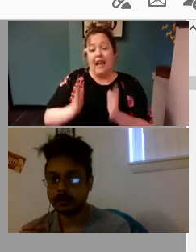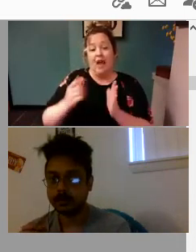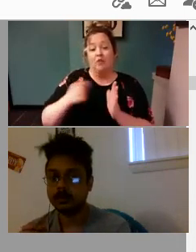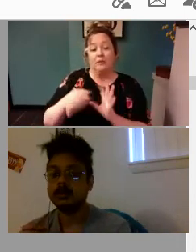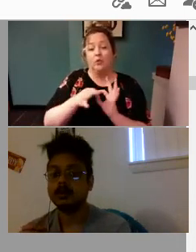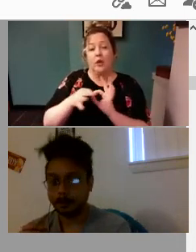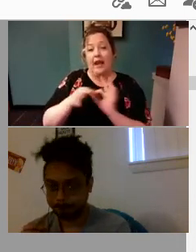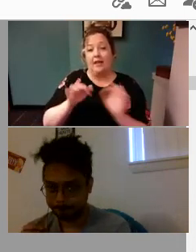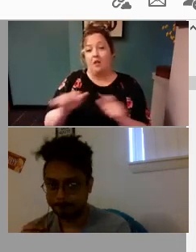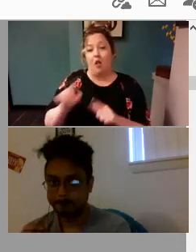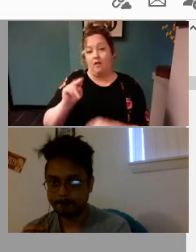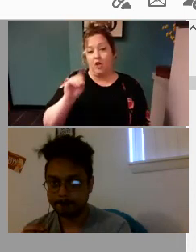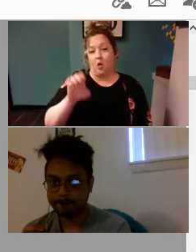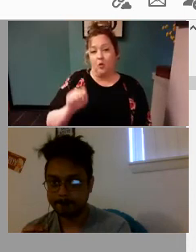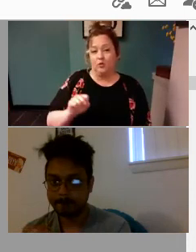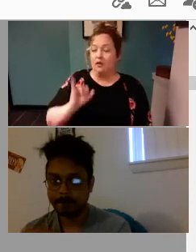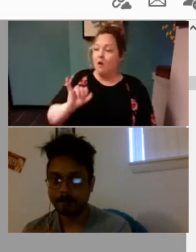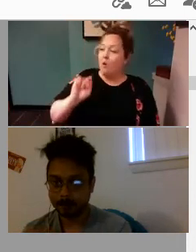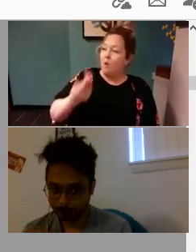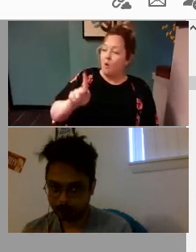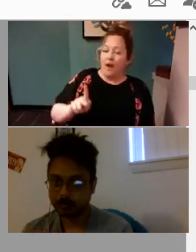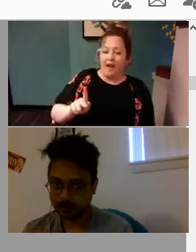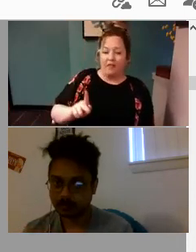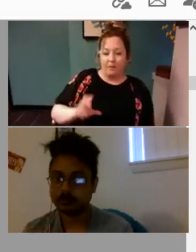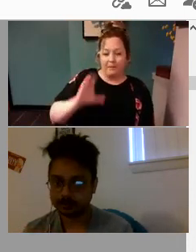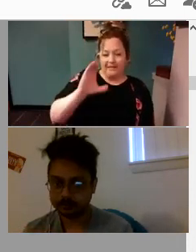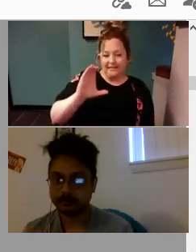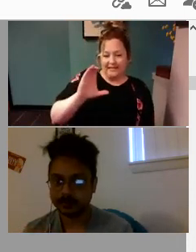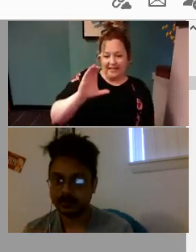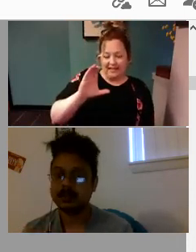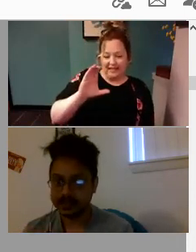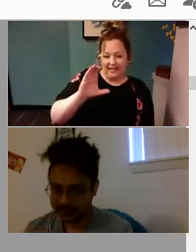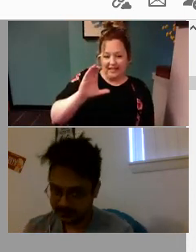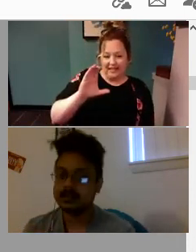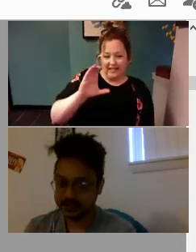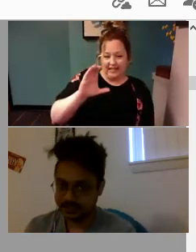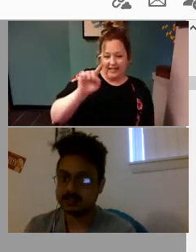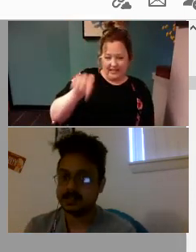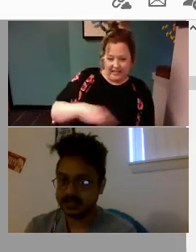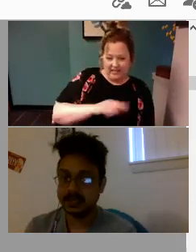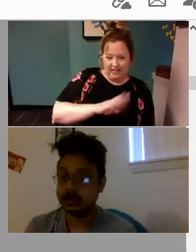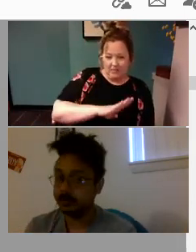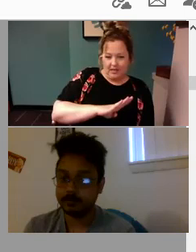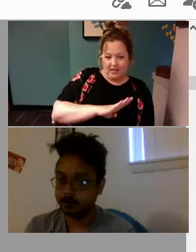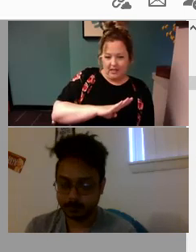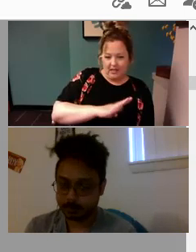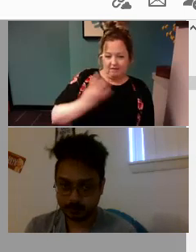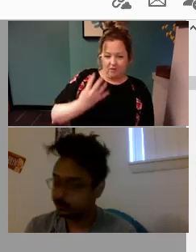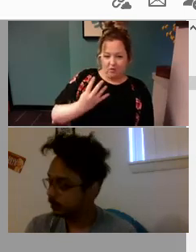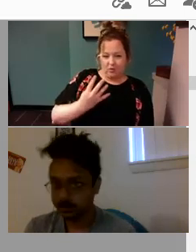right there from C to B would have been 4, whereas you're going C to D to 4, which is 6. Yes, exactly. So you're